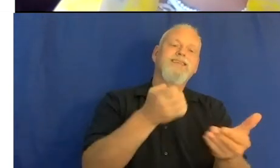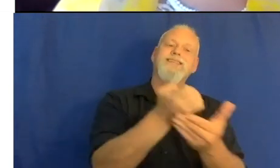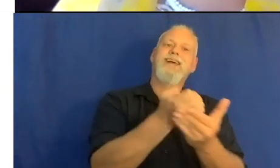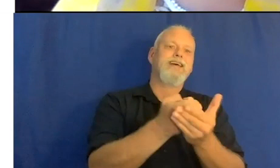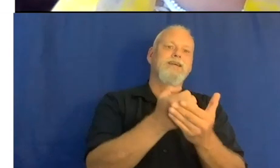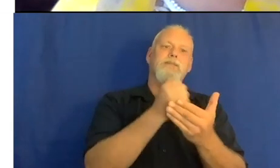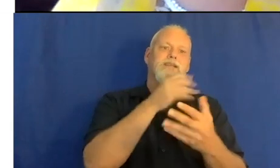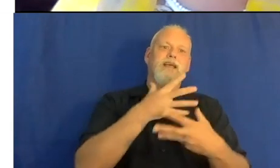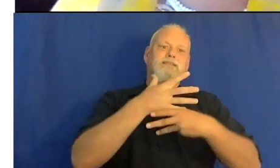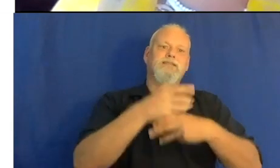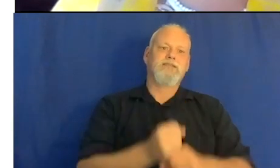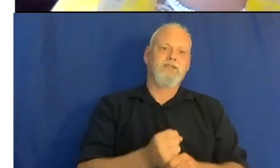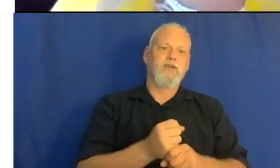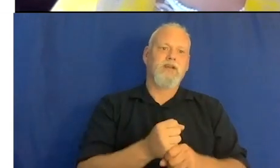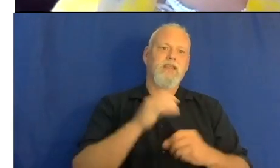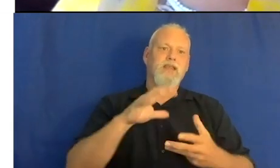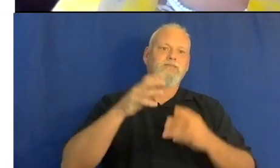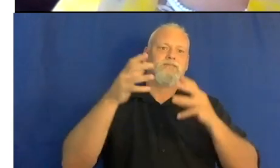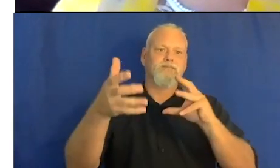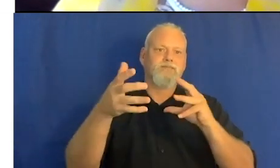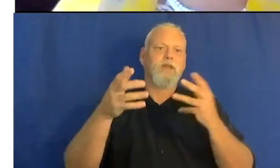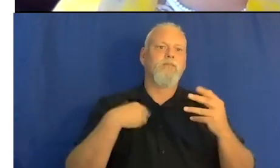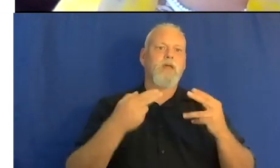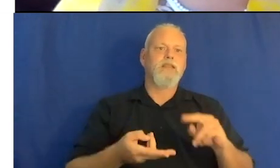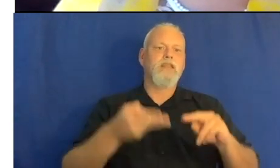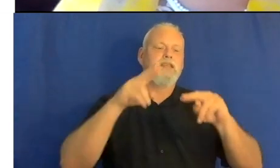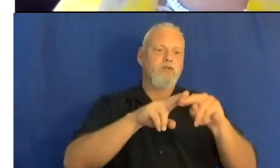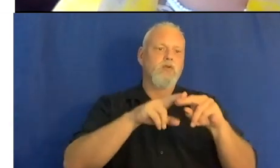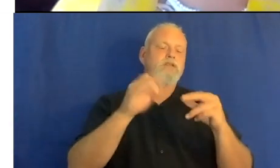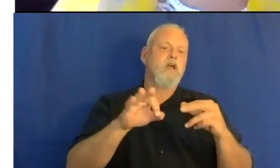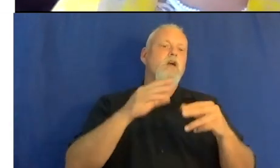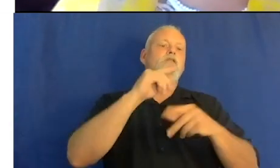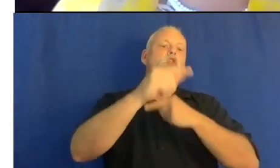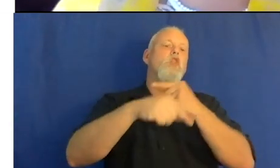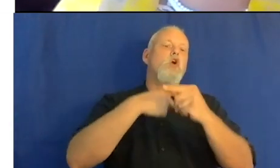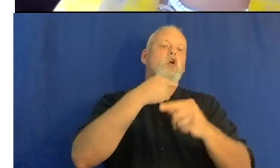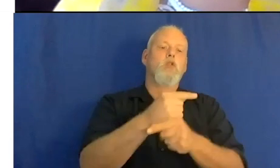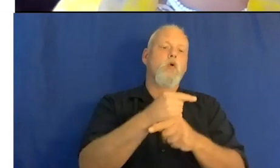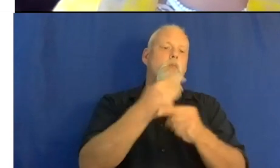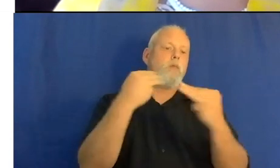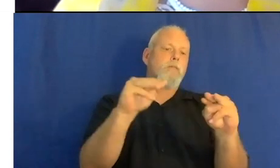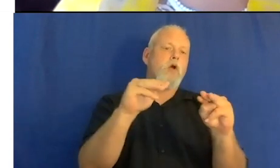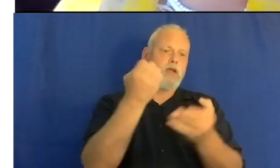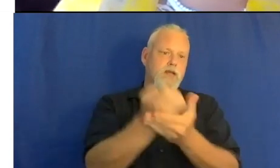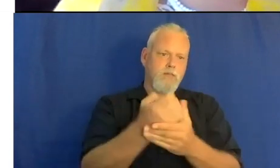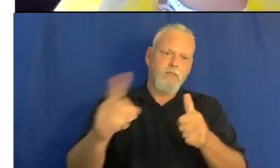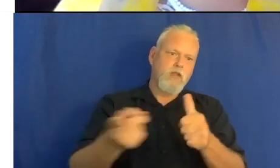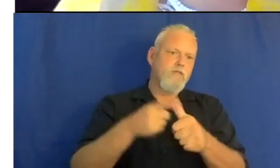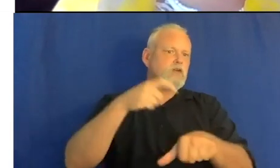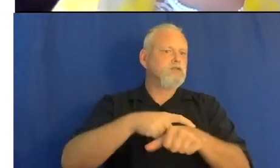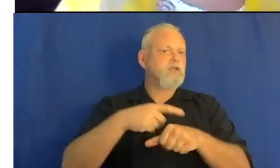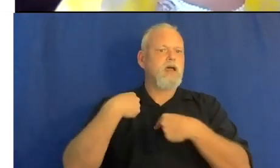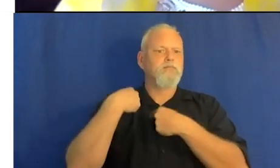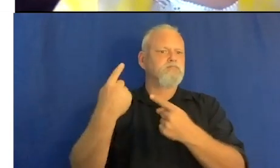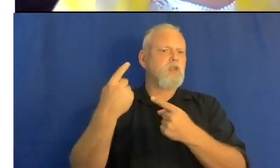that's been aggravated by the rise of the global market economy. For the first time in 100 years, the